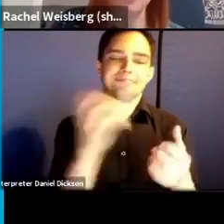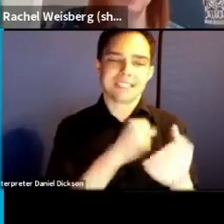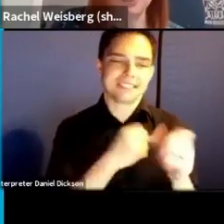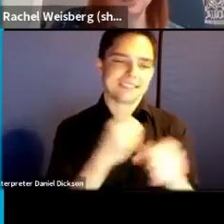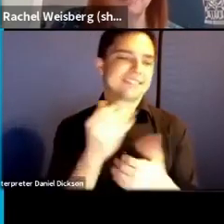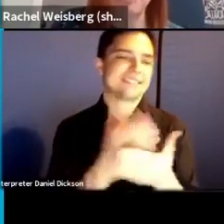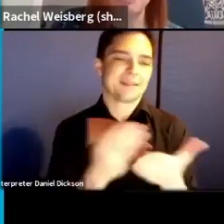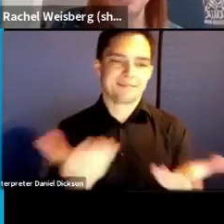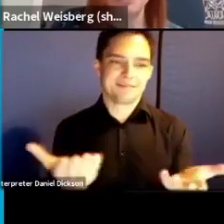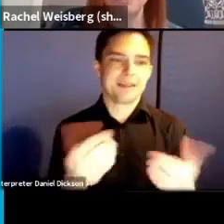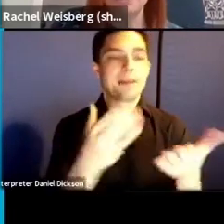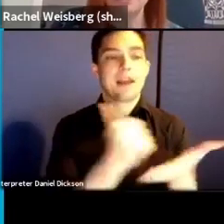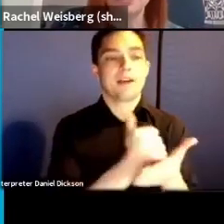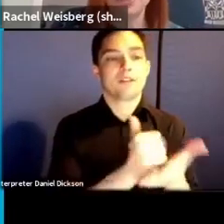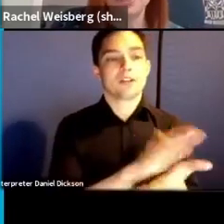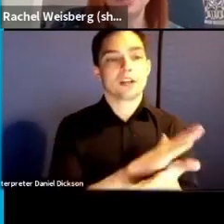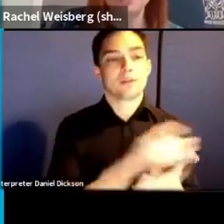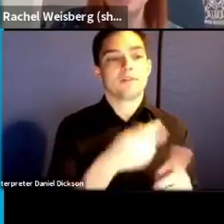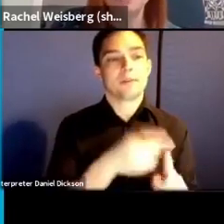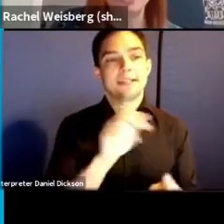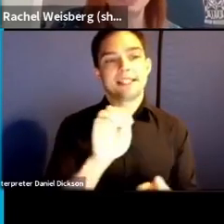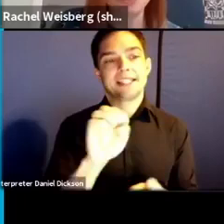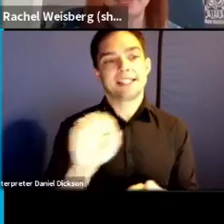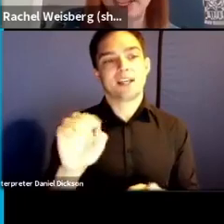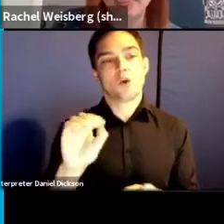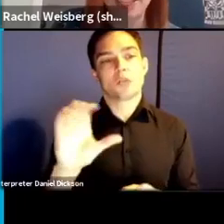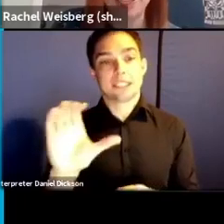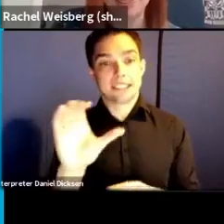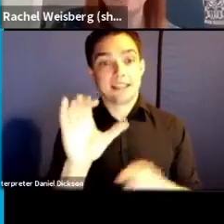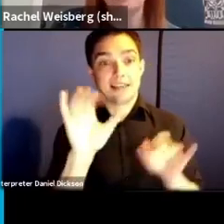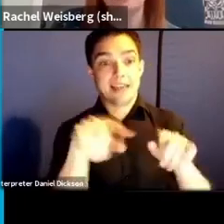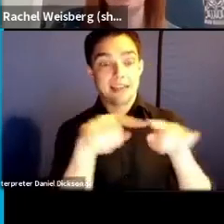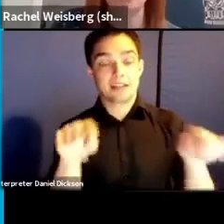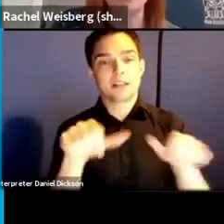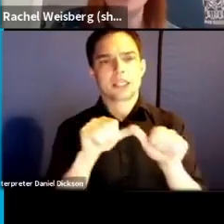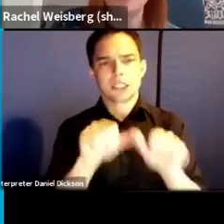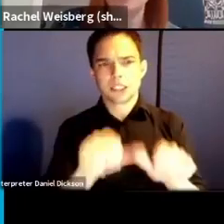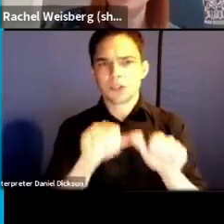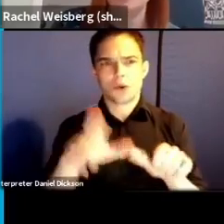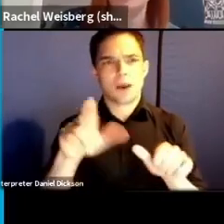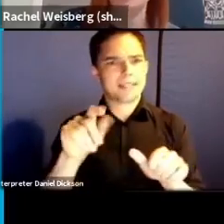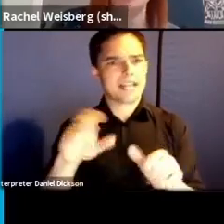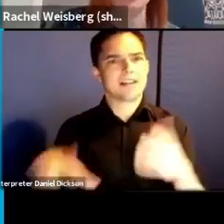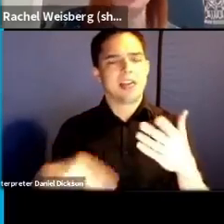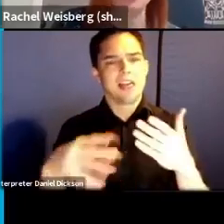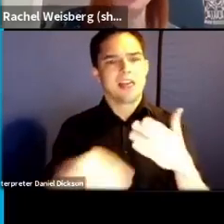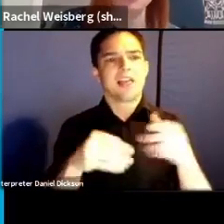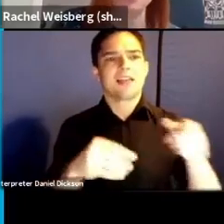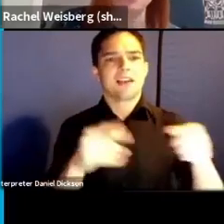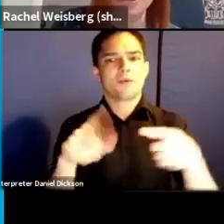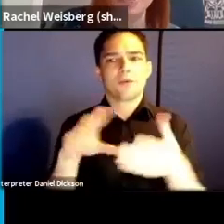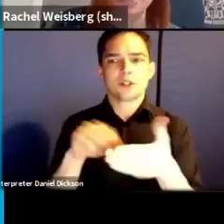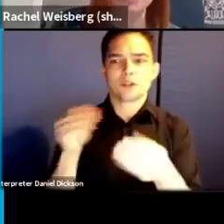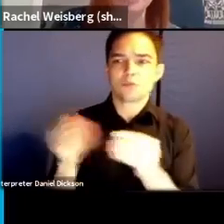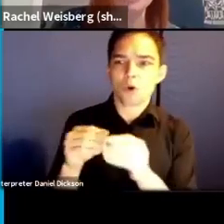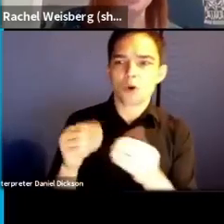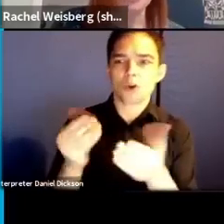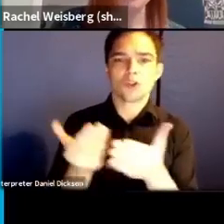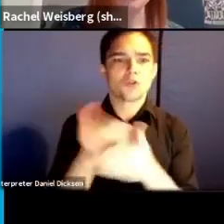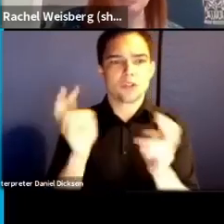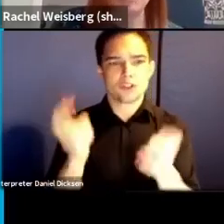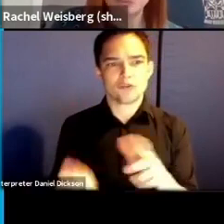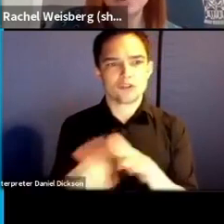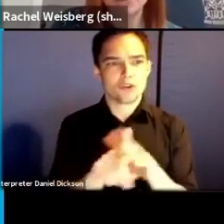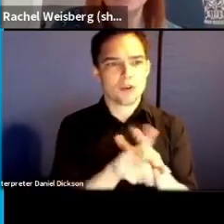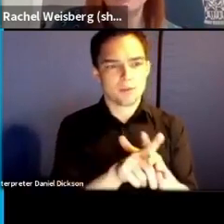really helpful document from the EEOC that's continually updated as we learn more and as new issues arise.